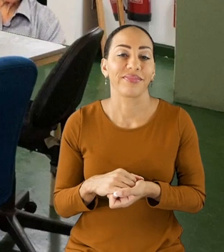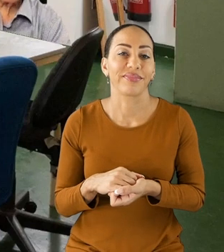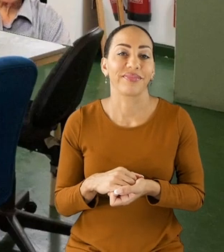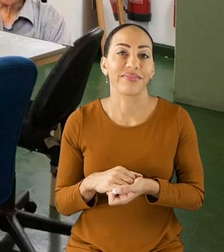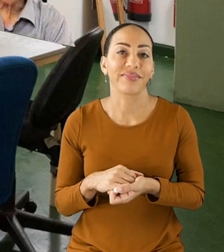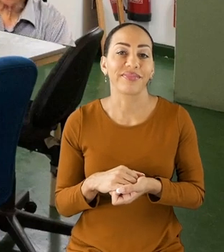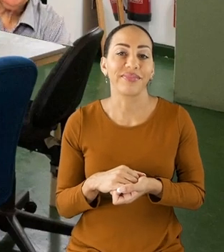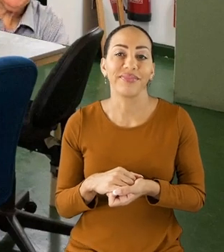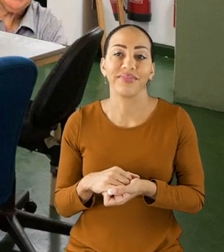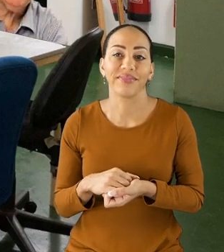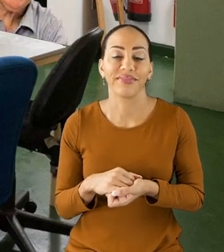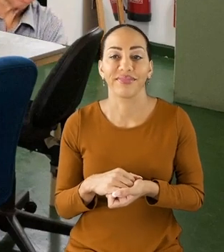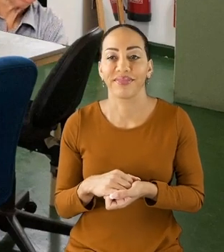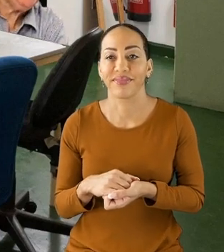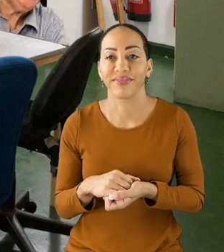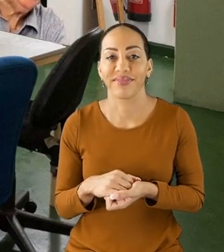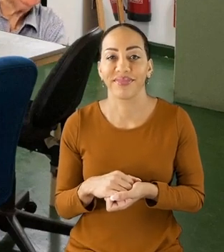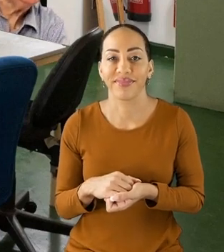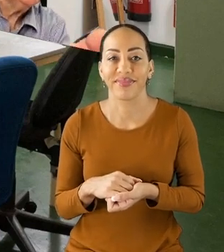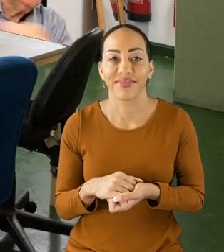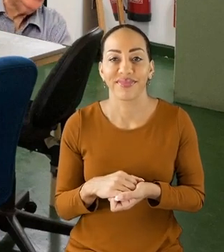I'll bring the team in.